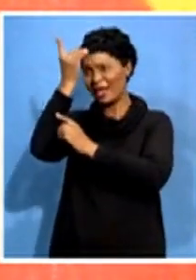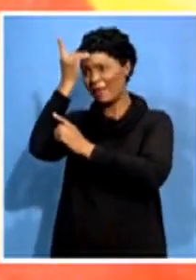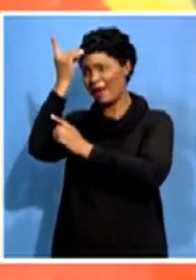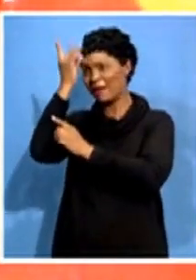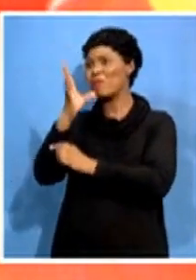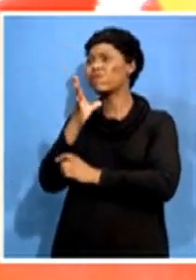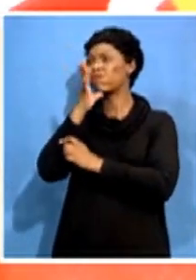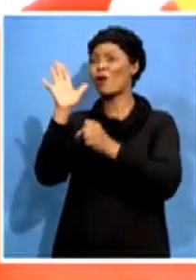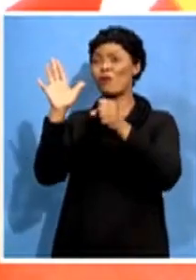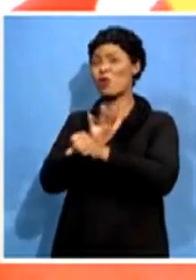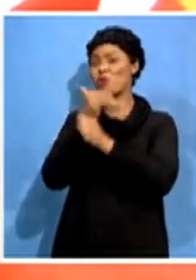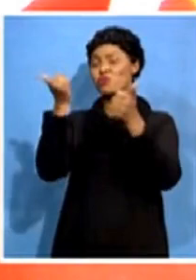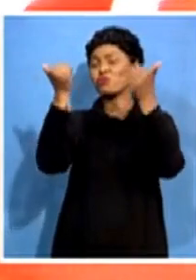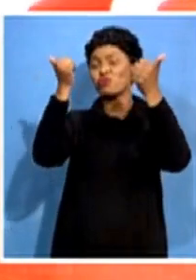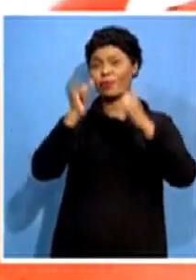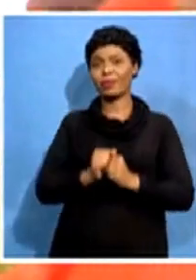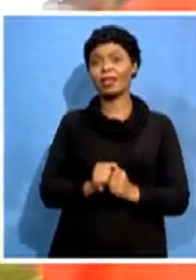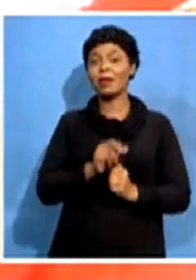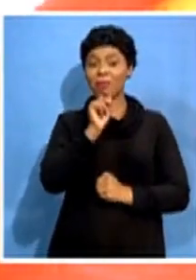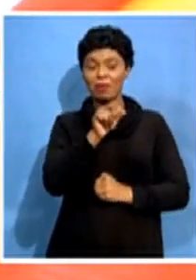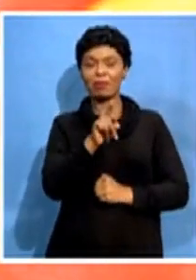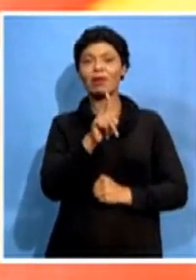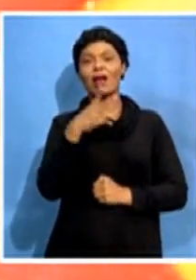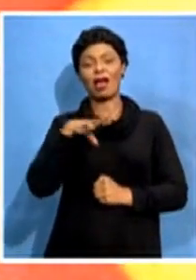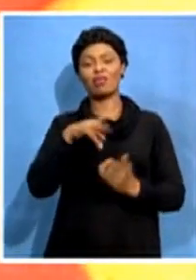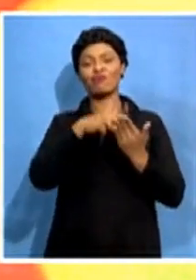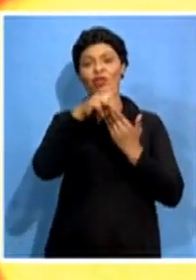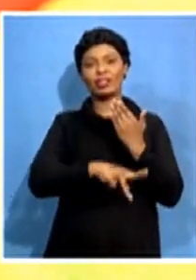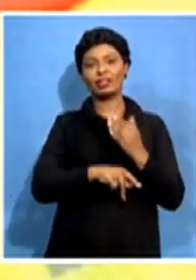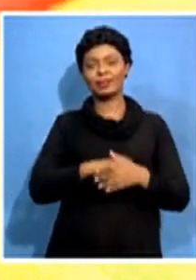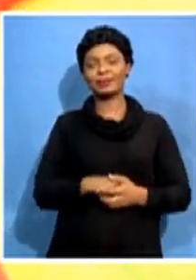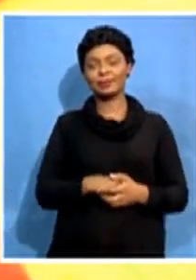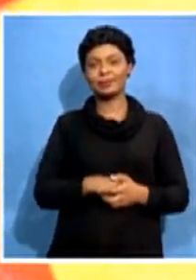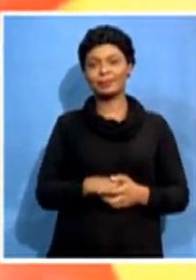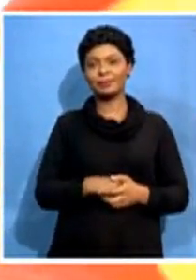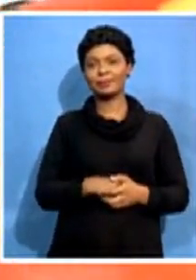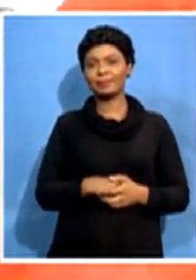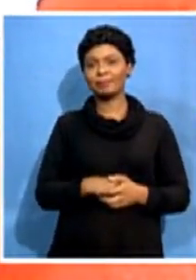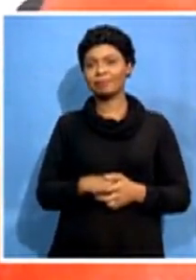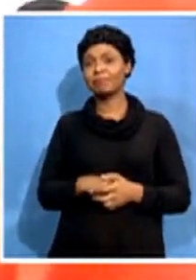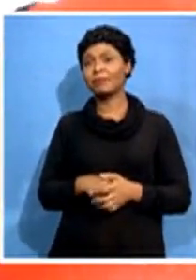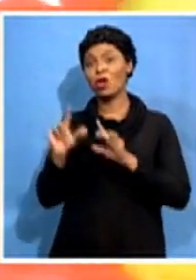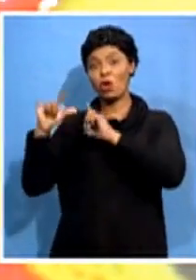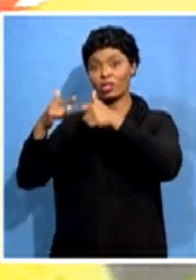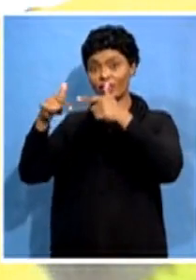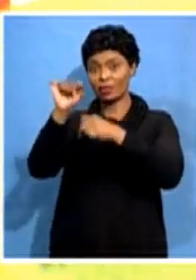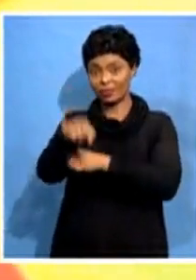back why of this. the linkage with Cook. Yeah. Yes. The logistics, that is a project that Transnet